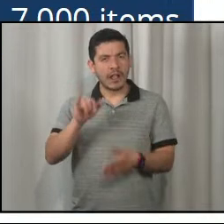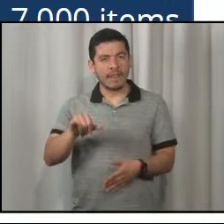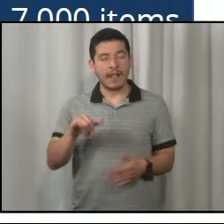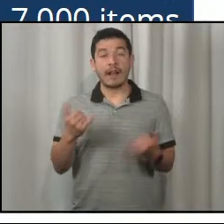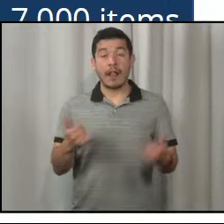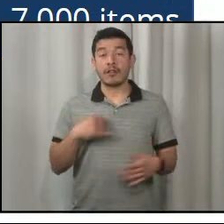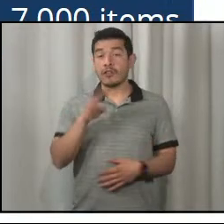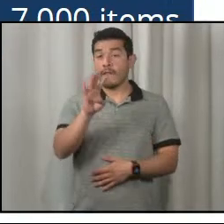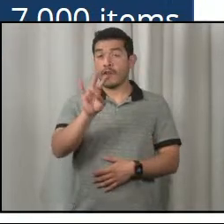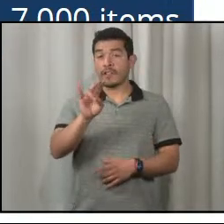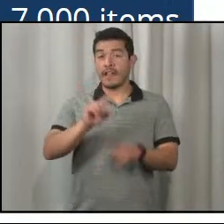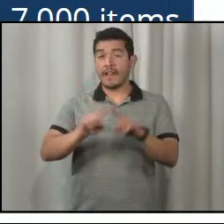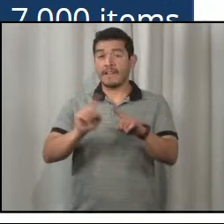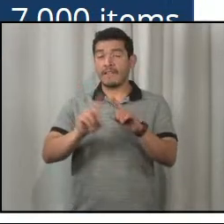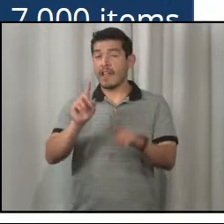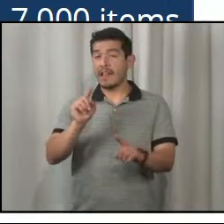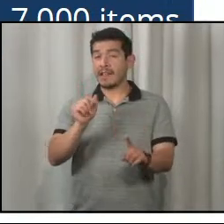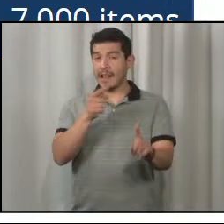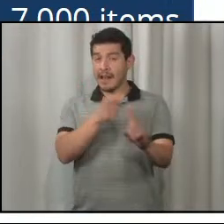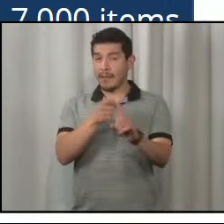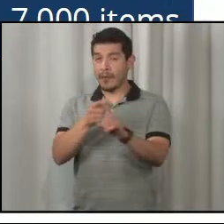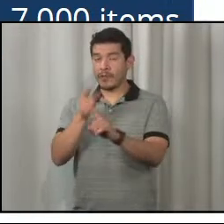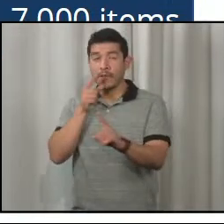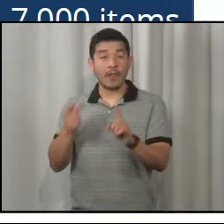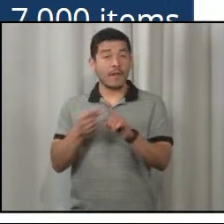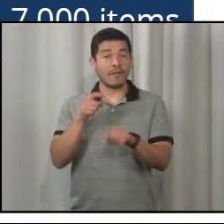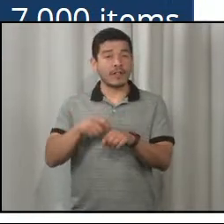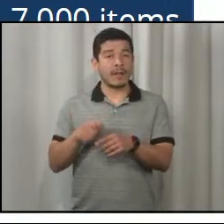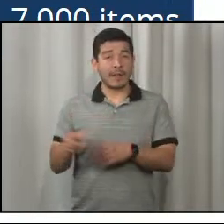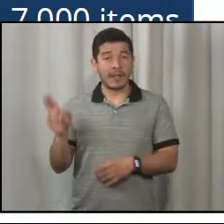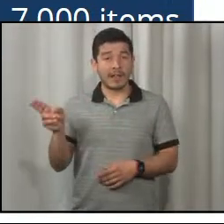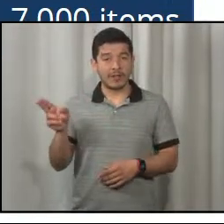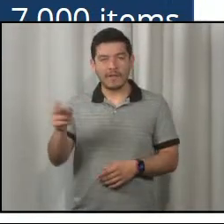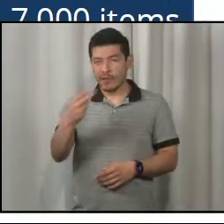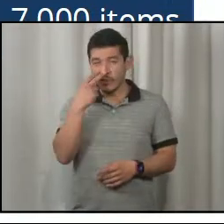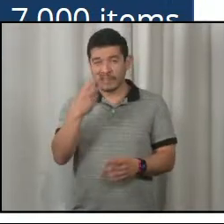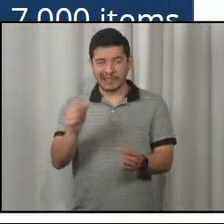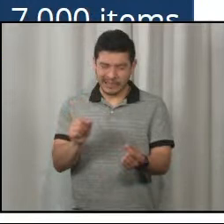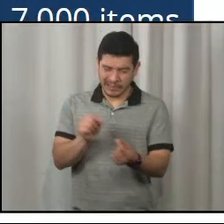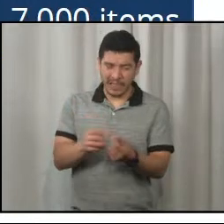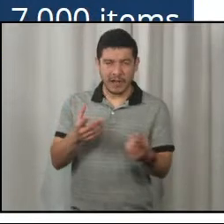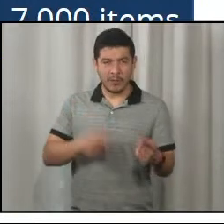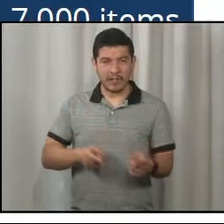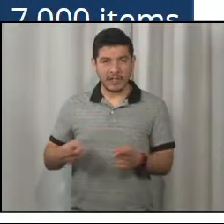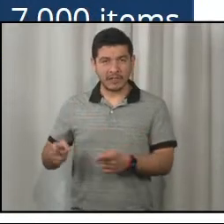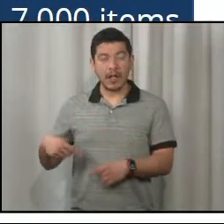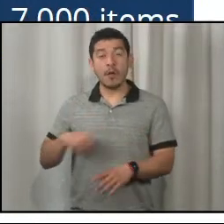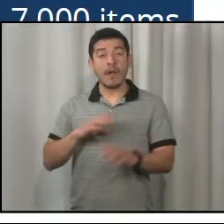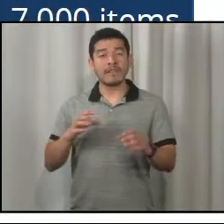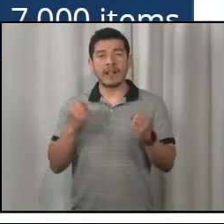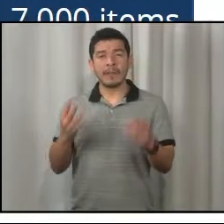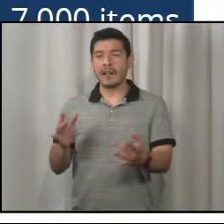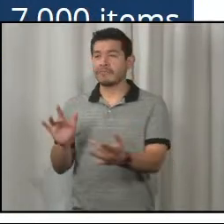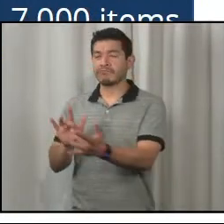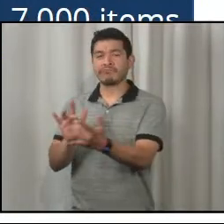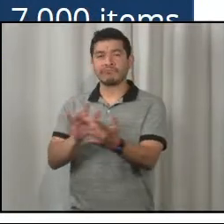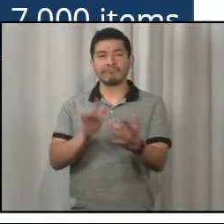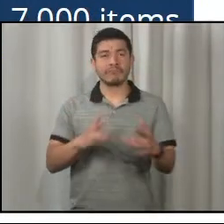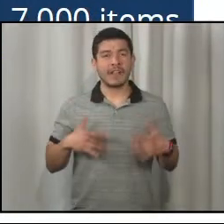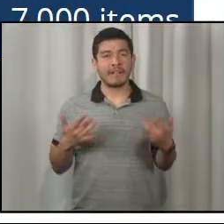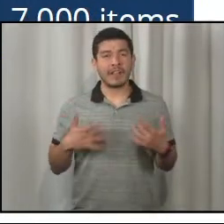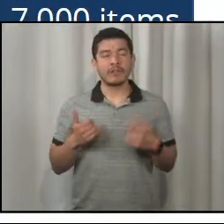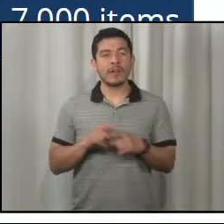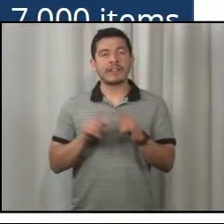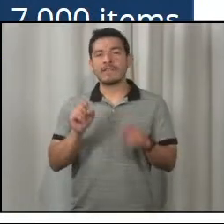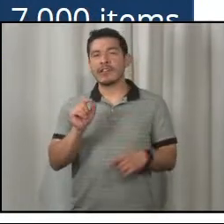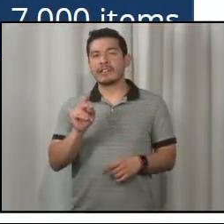data points for the first time in history for you to see exactly what's going on. We've done a number of outreach events with various stakeholders,